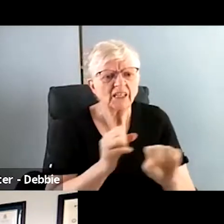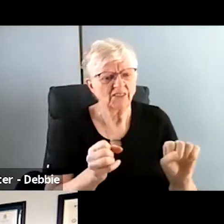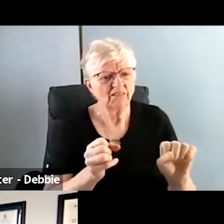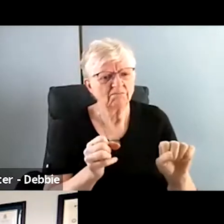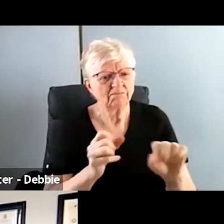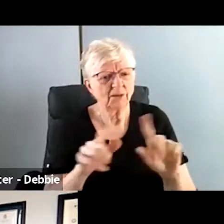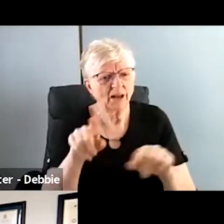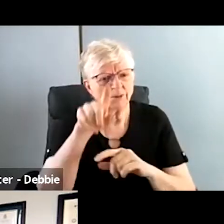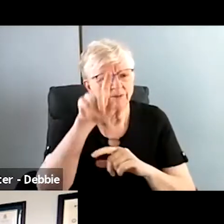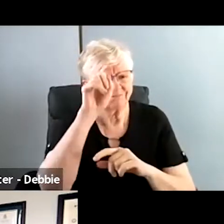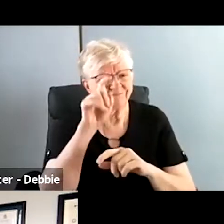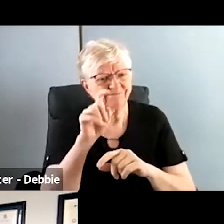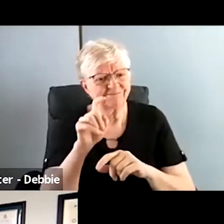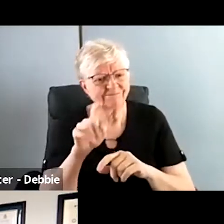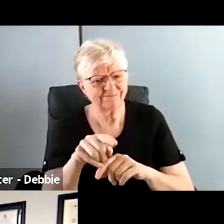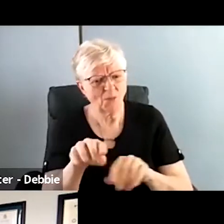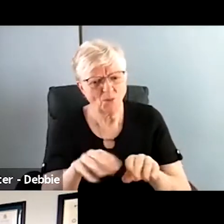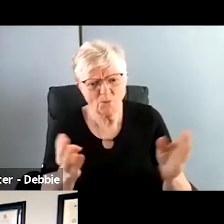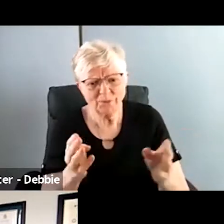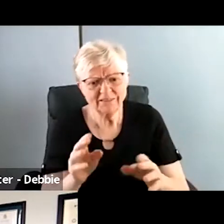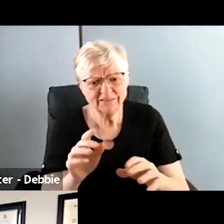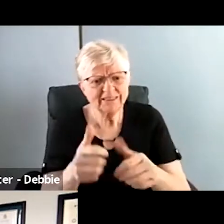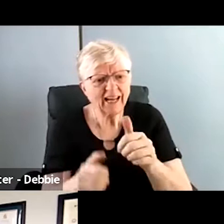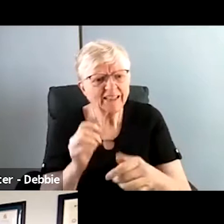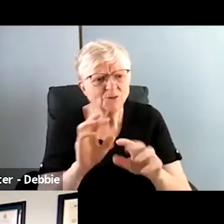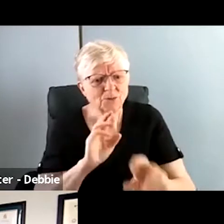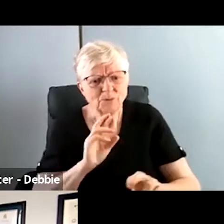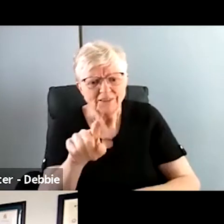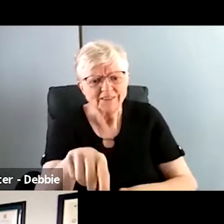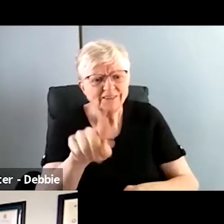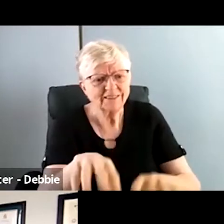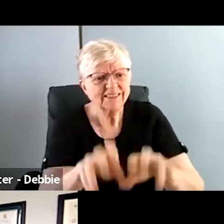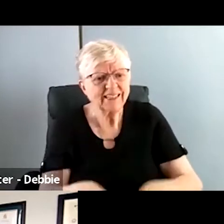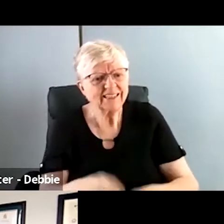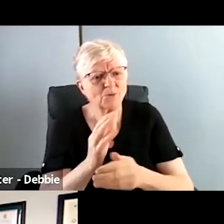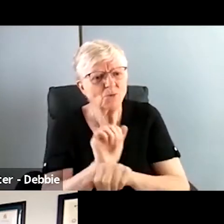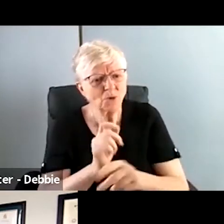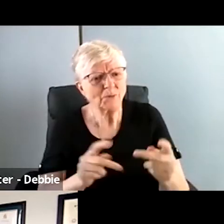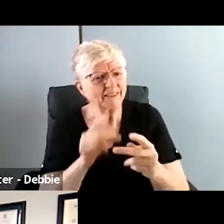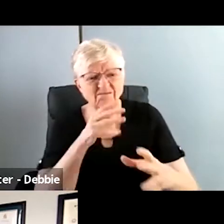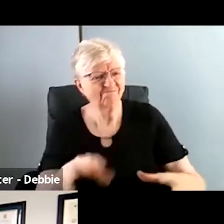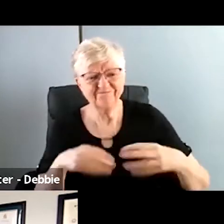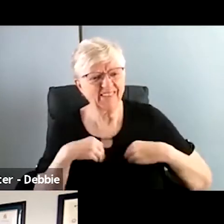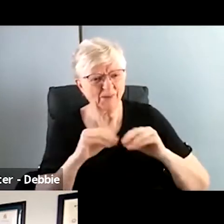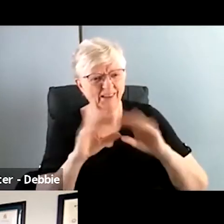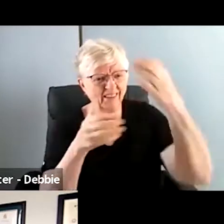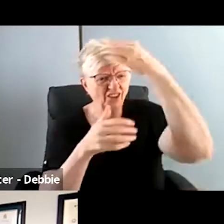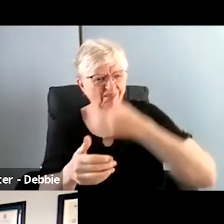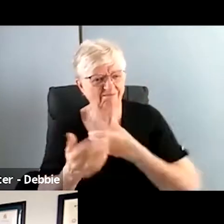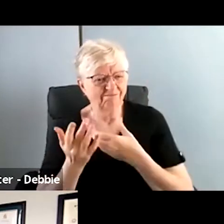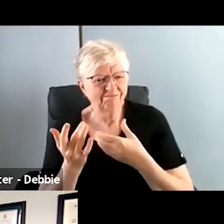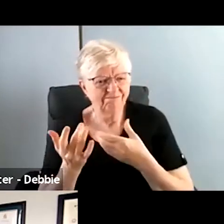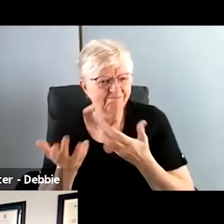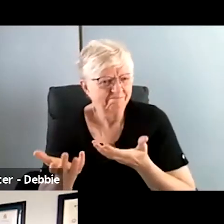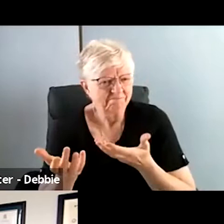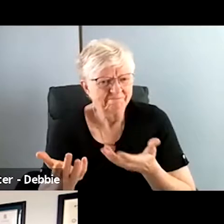text responses actually about both from a workplace perspective of not accepting them within the workplace, and also for those consumers